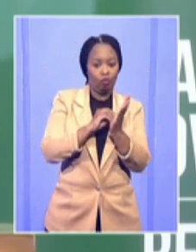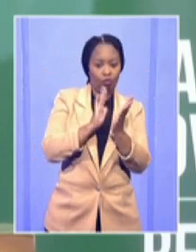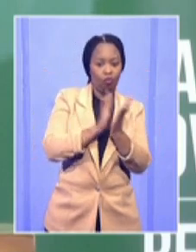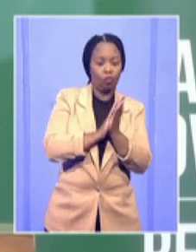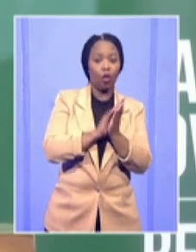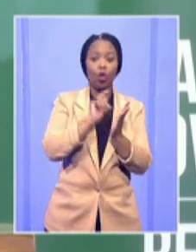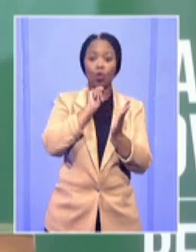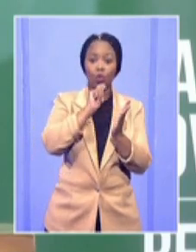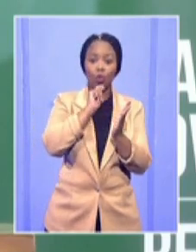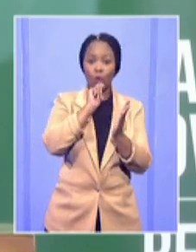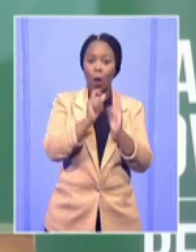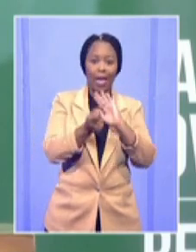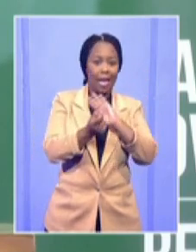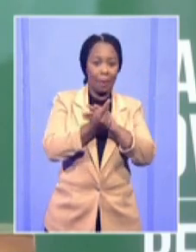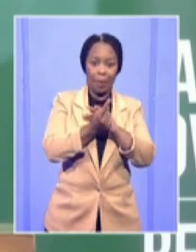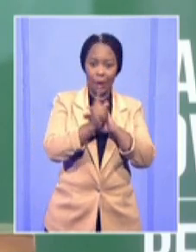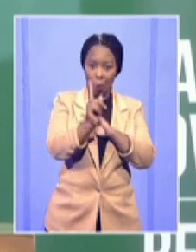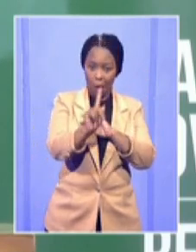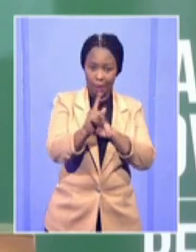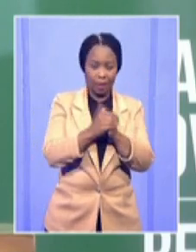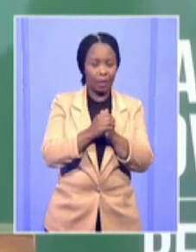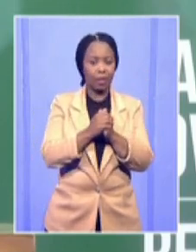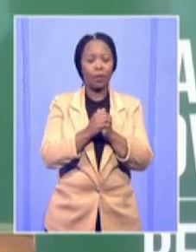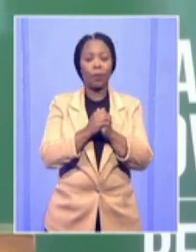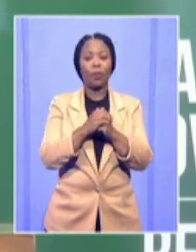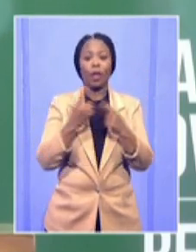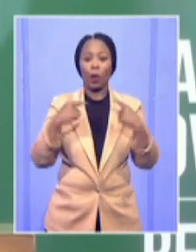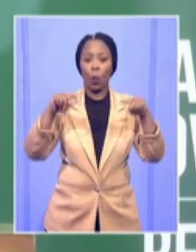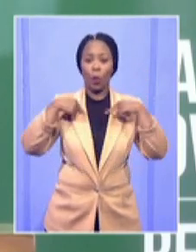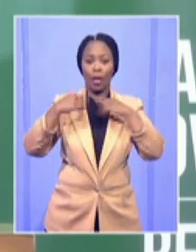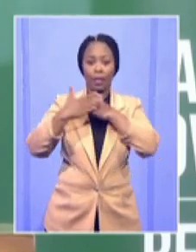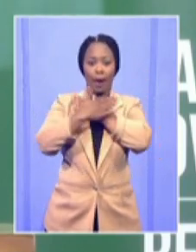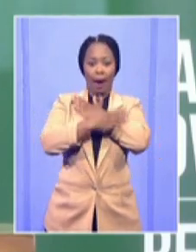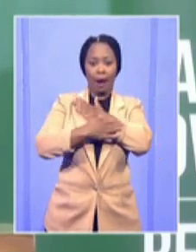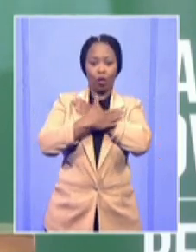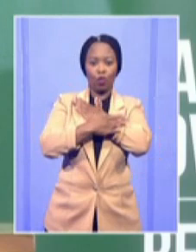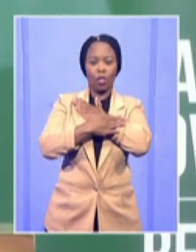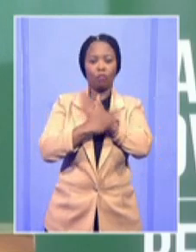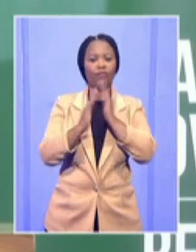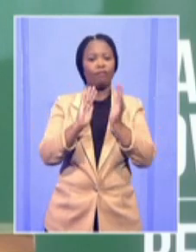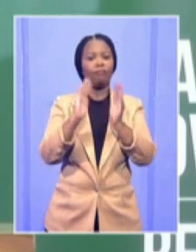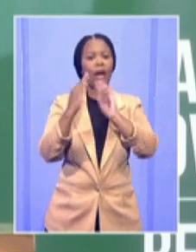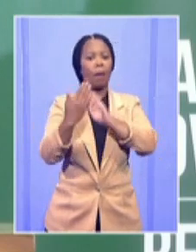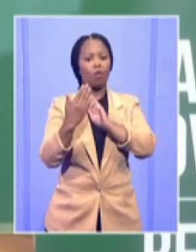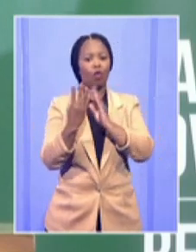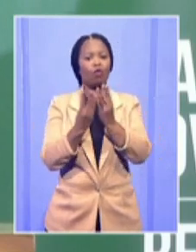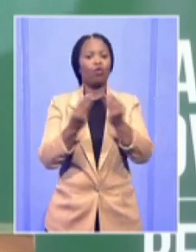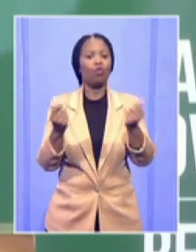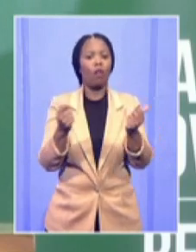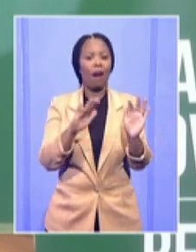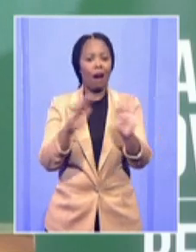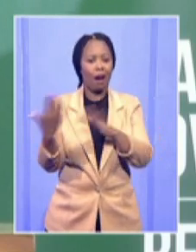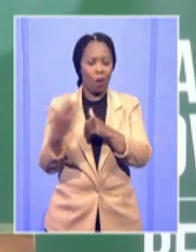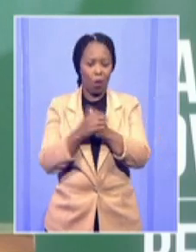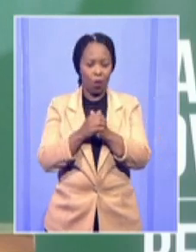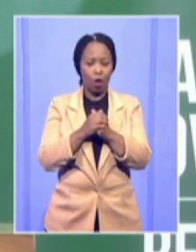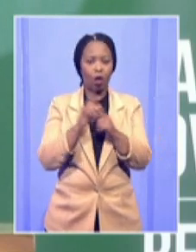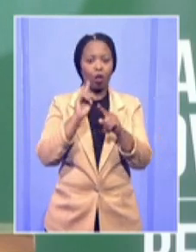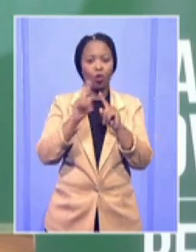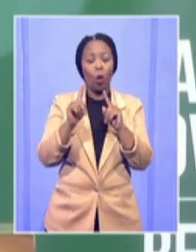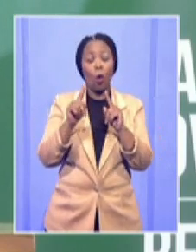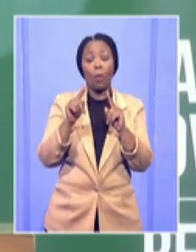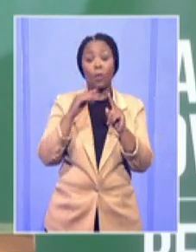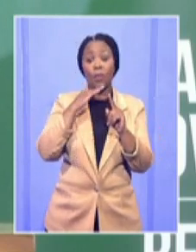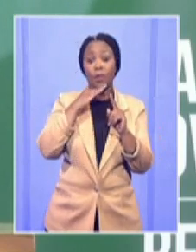and how did we deal with it as a country. In other words, it's important to have this record,